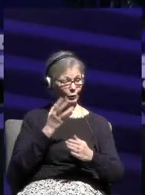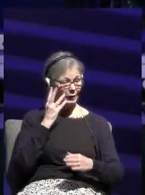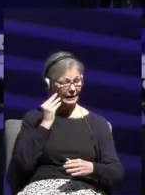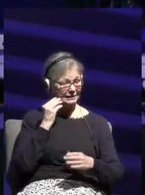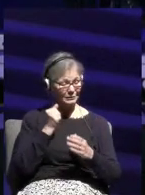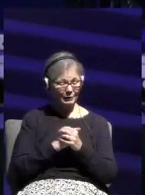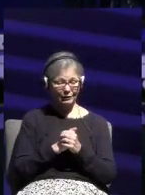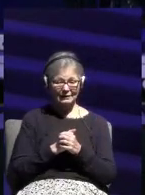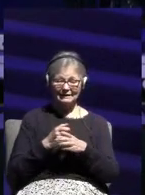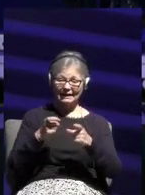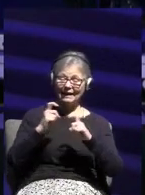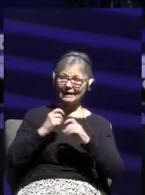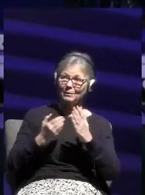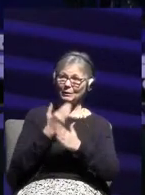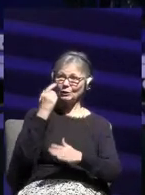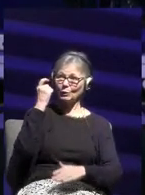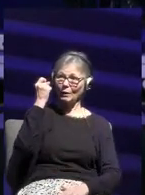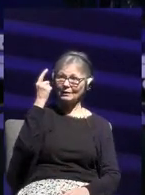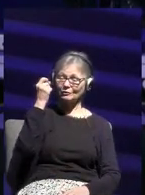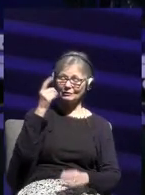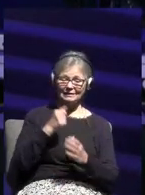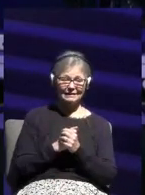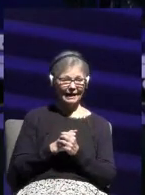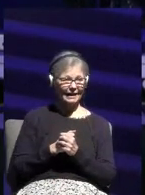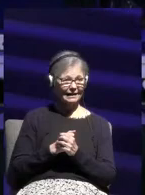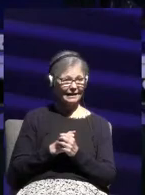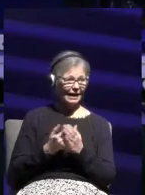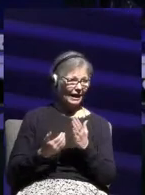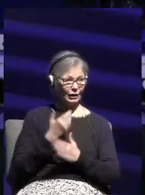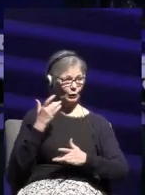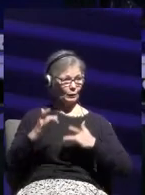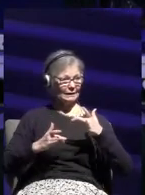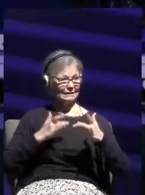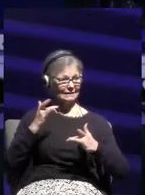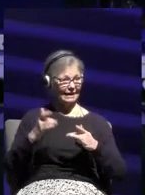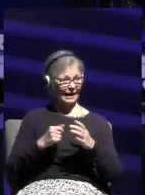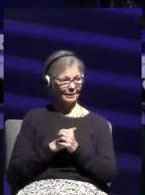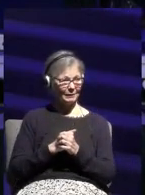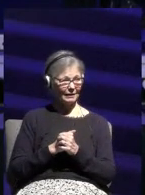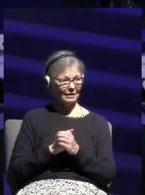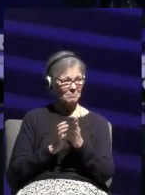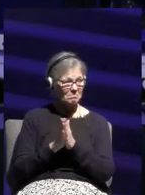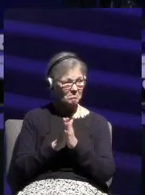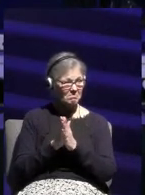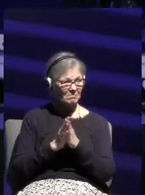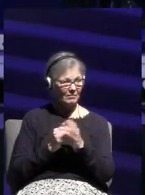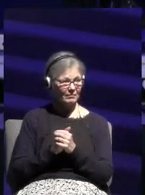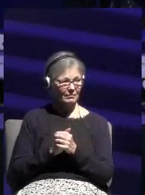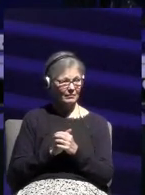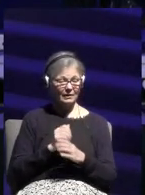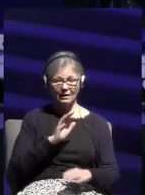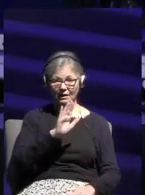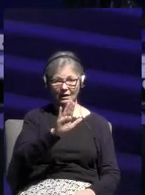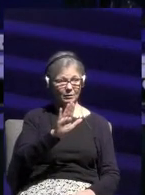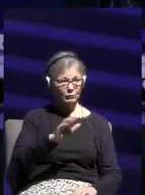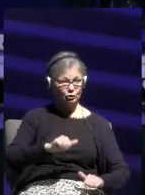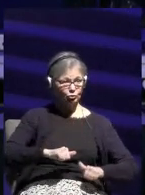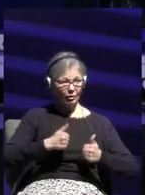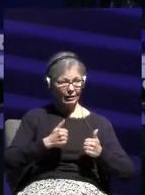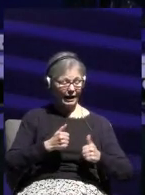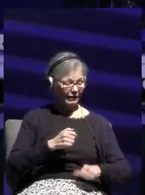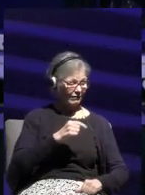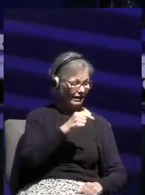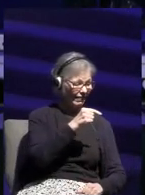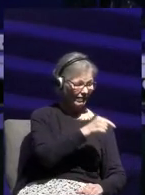of understanding and excitement to us. So wherever we find ourselves, no matter what is going